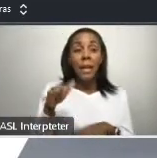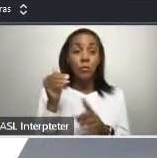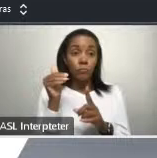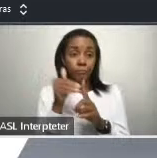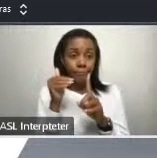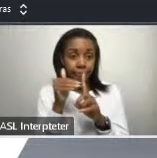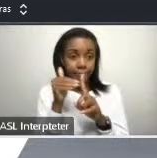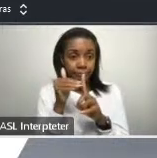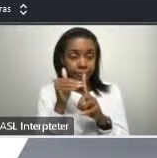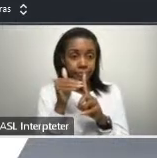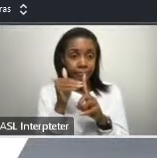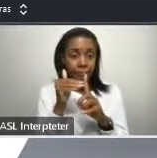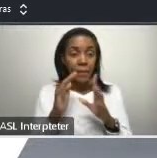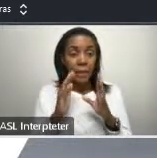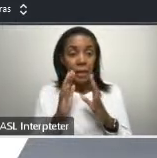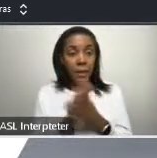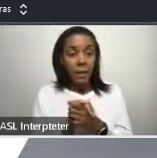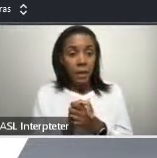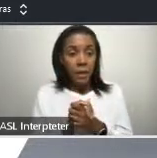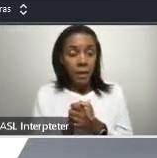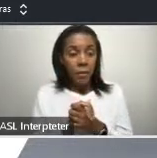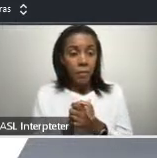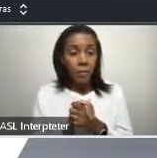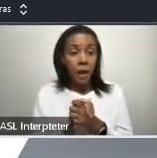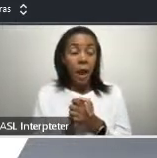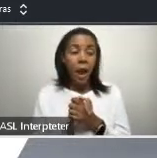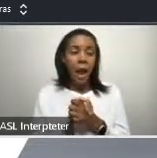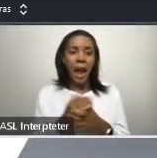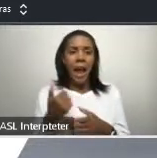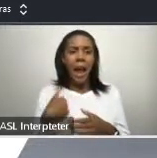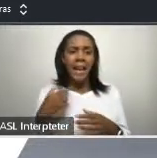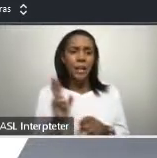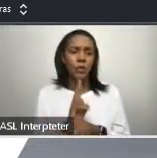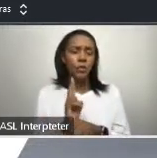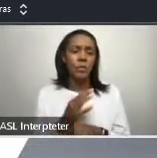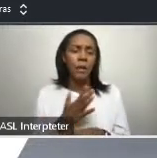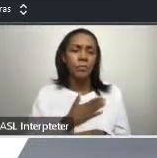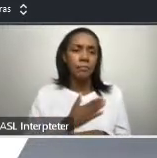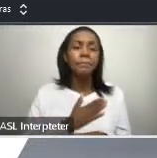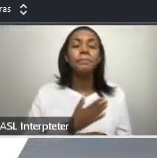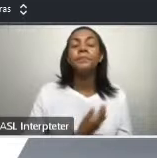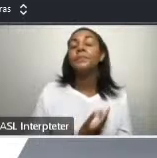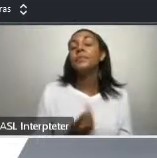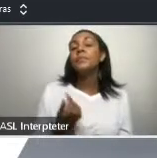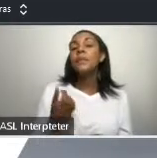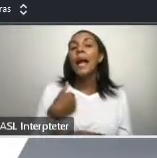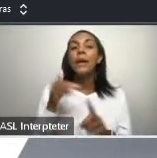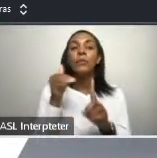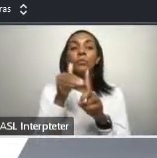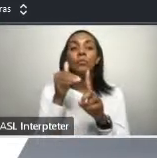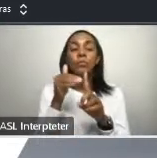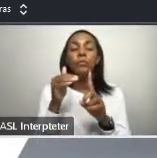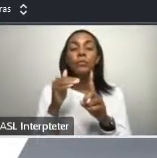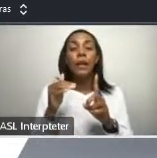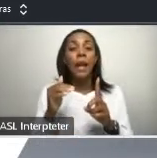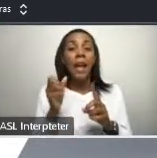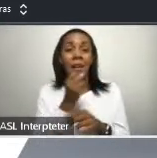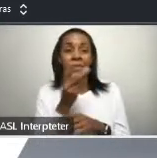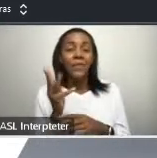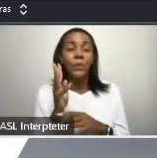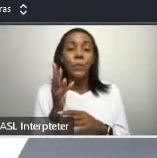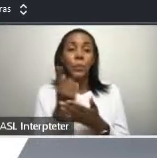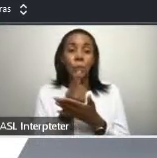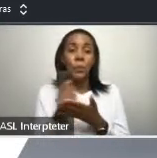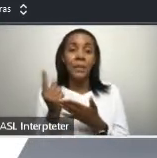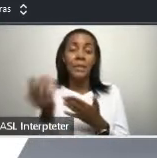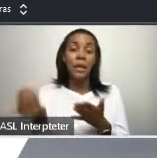body, I can use my outside word. As I reminded the body 2 weeks ago, we're going back to the